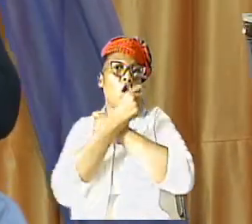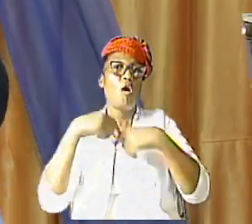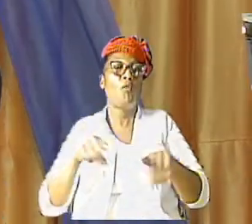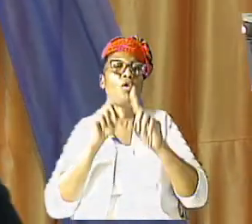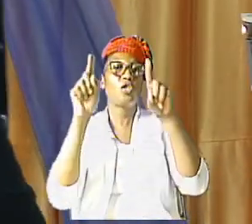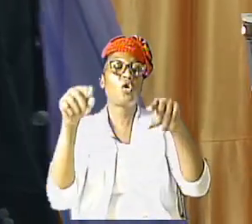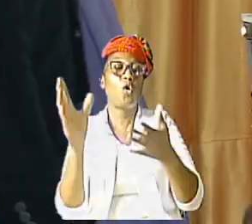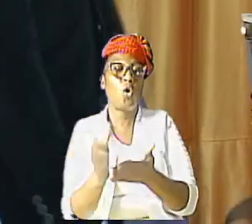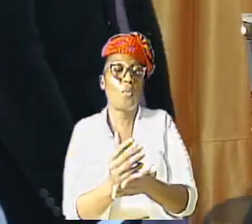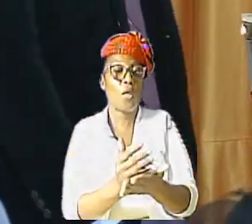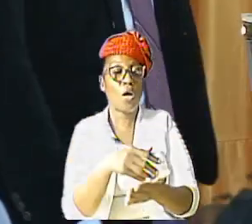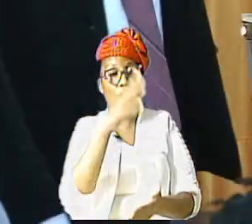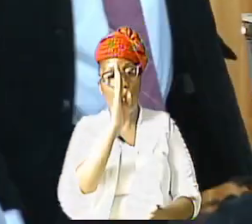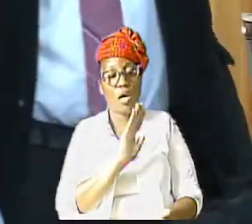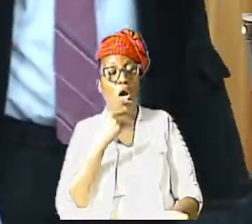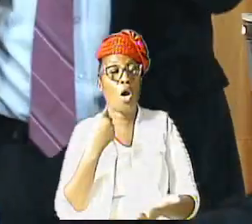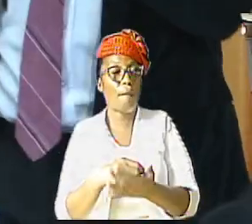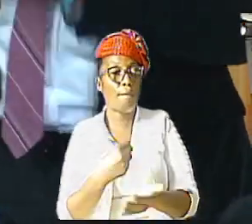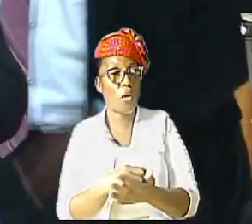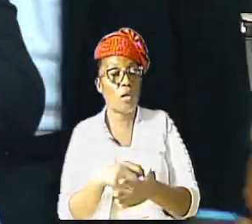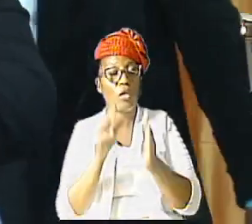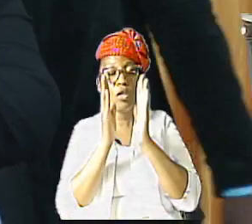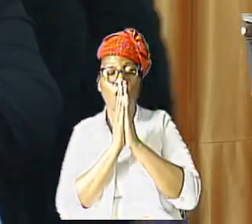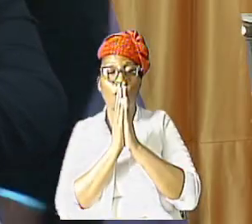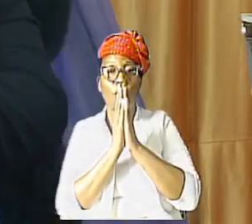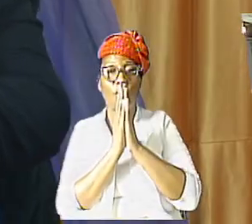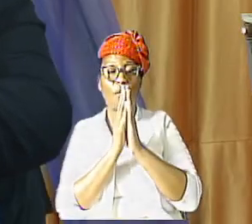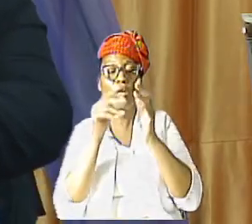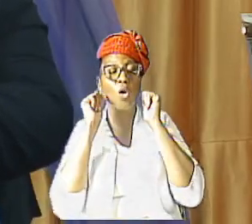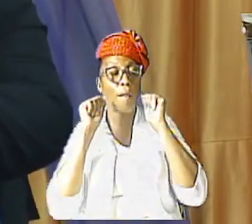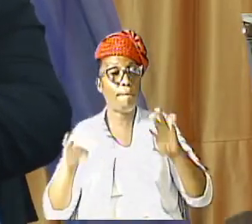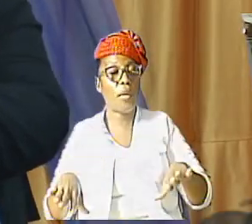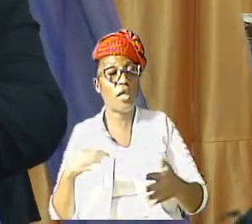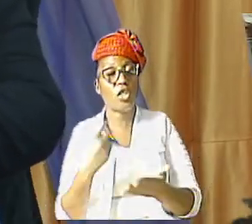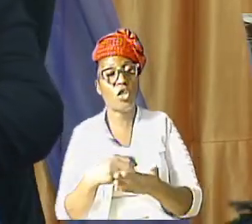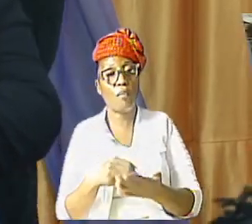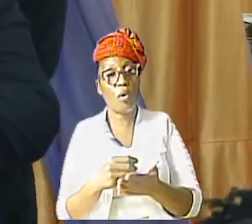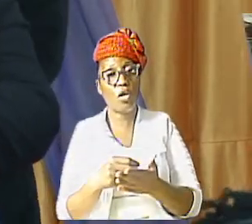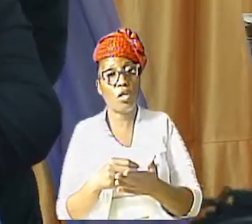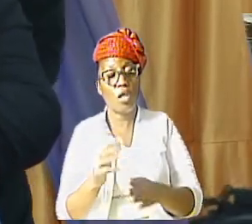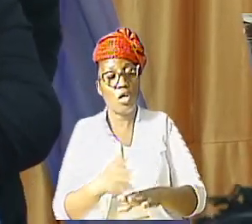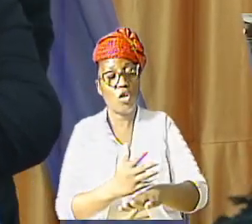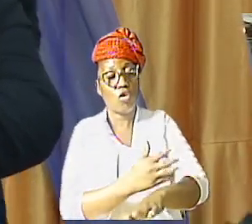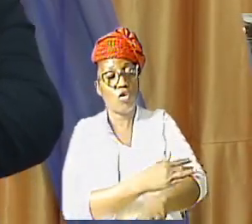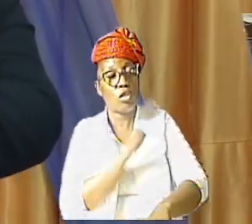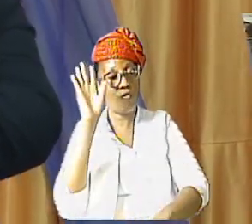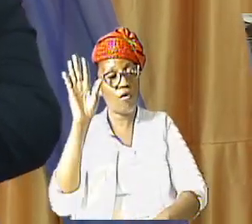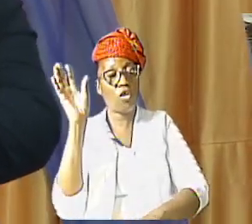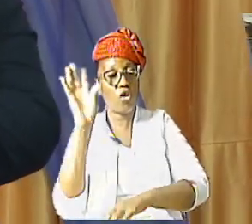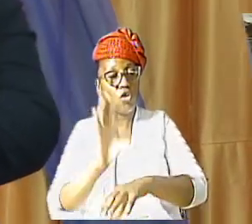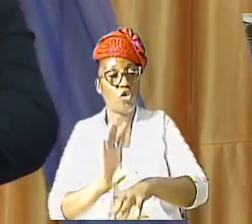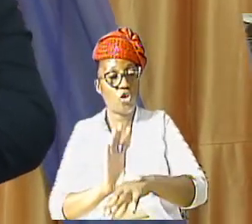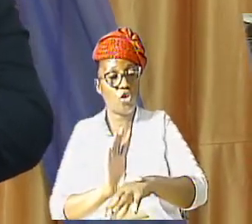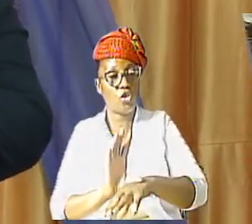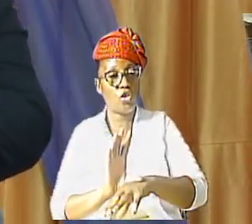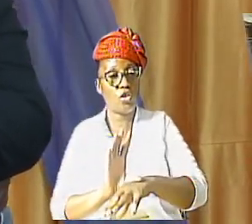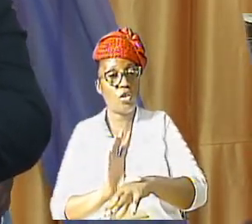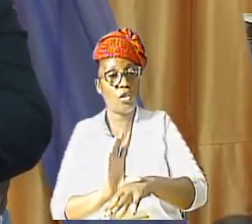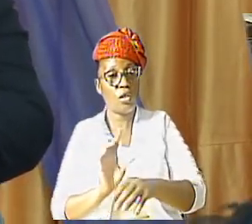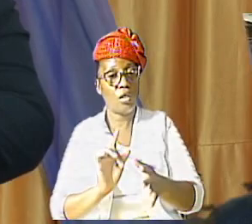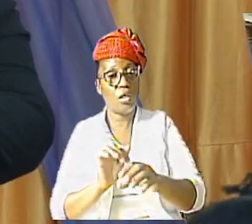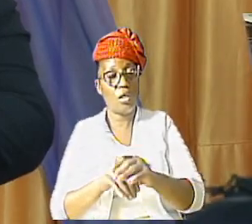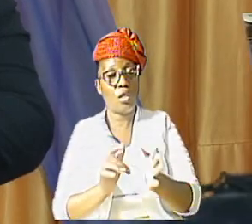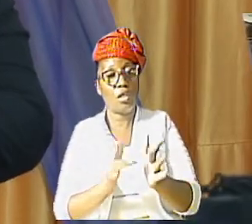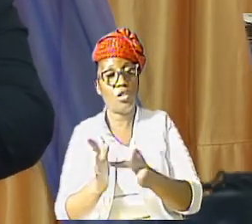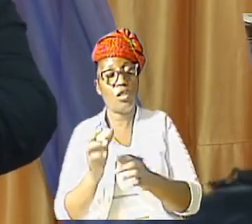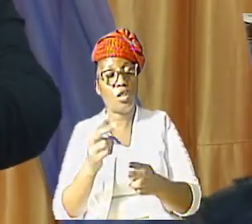we go to collect this day's offering, I pray, God, that you bless it, increase it for your kingdom, for your work. In